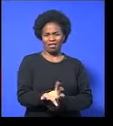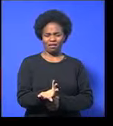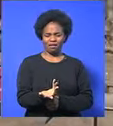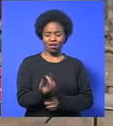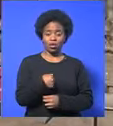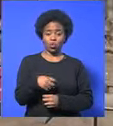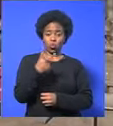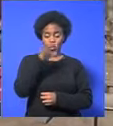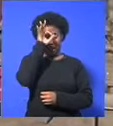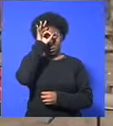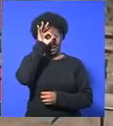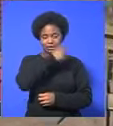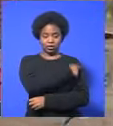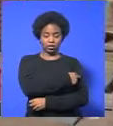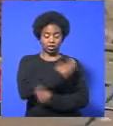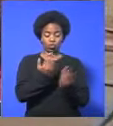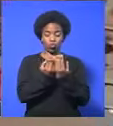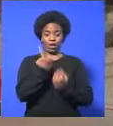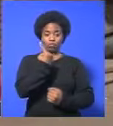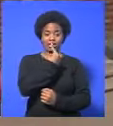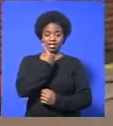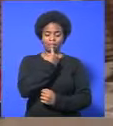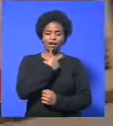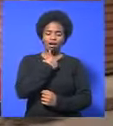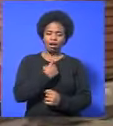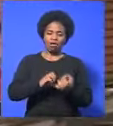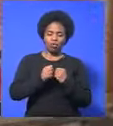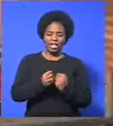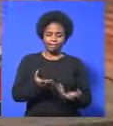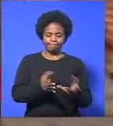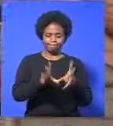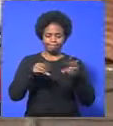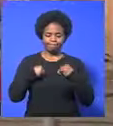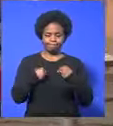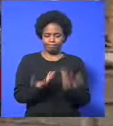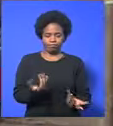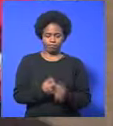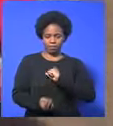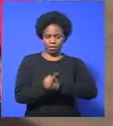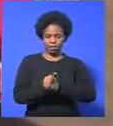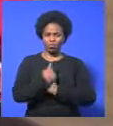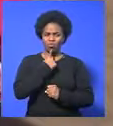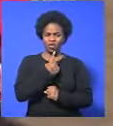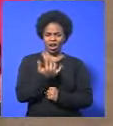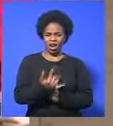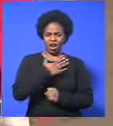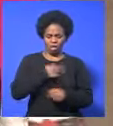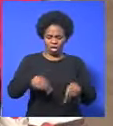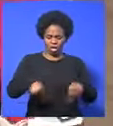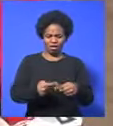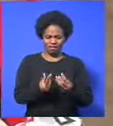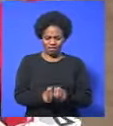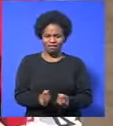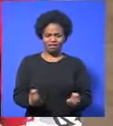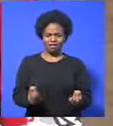injured. Stacey's school principal, meanwhile, is trying to come to terms with this tragedy. She says she now fears for her pupils